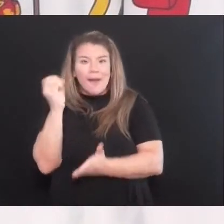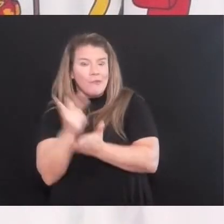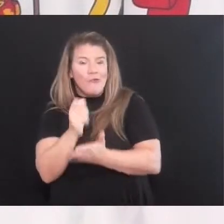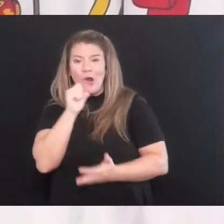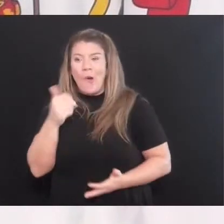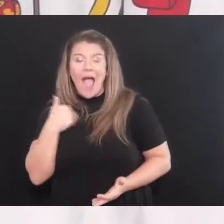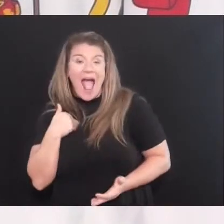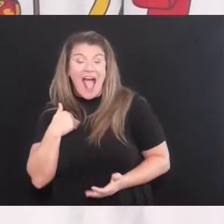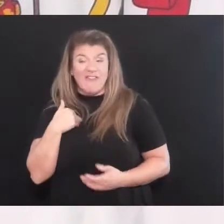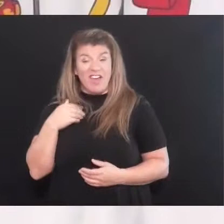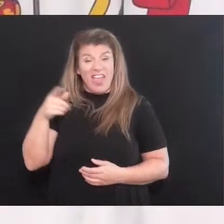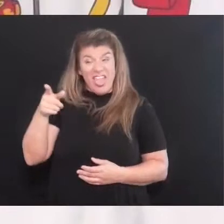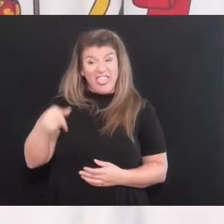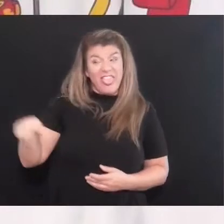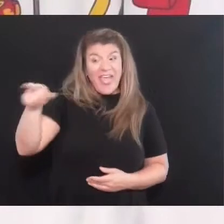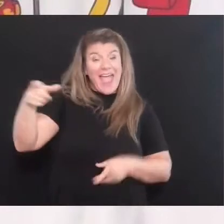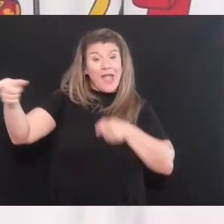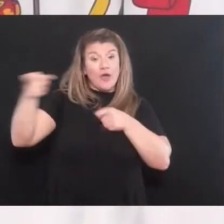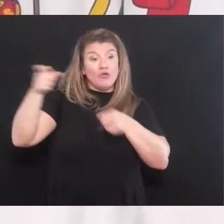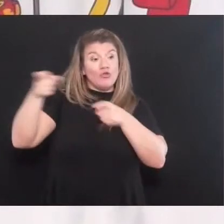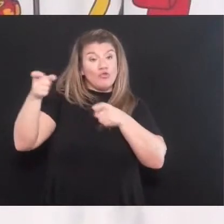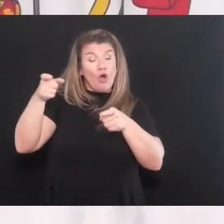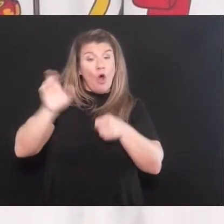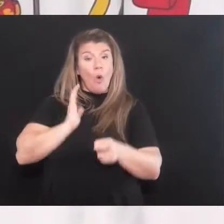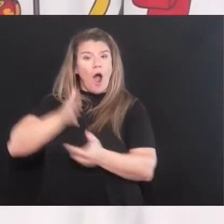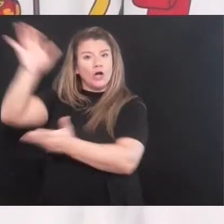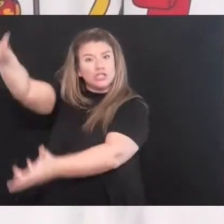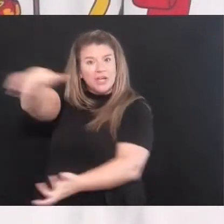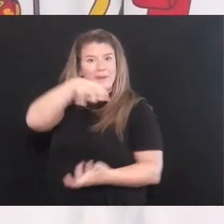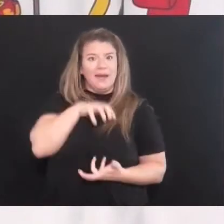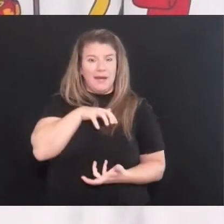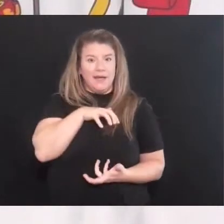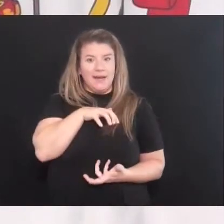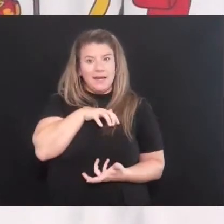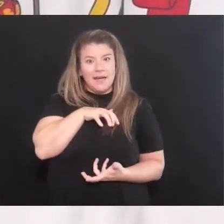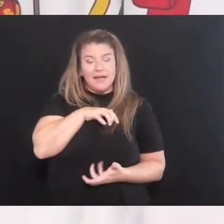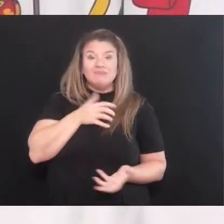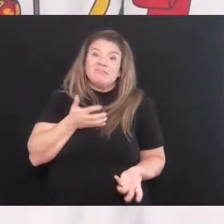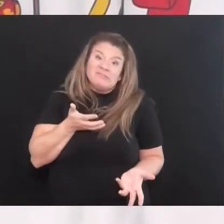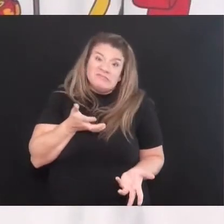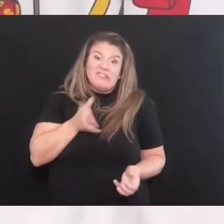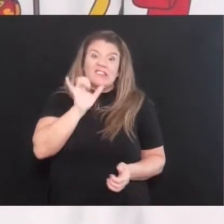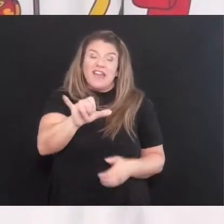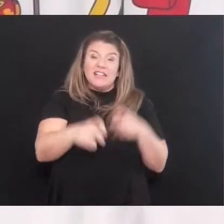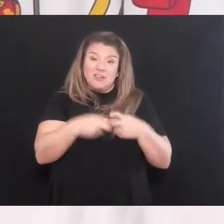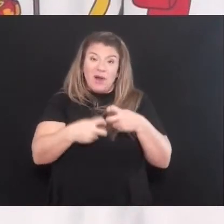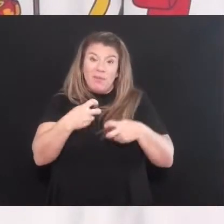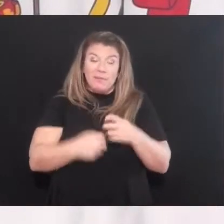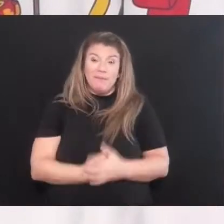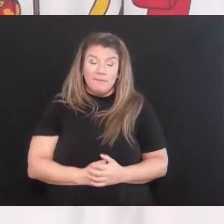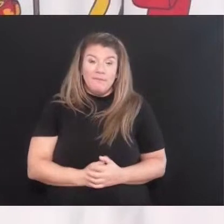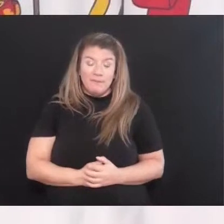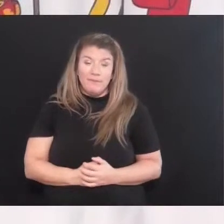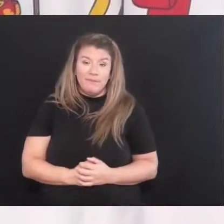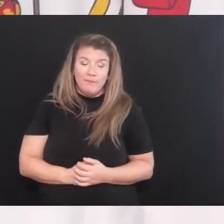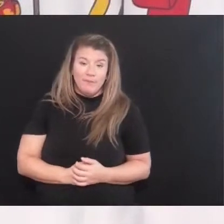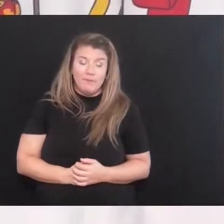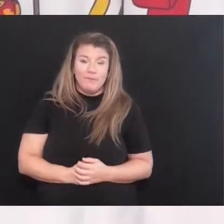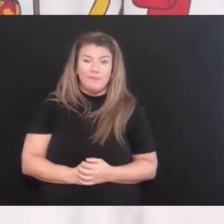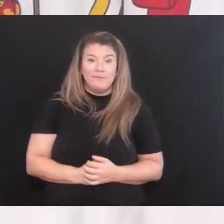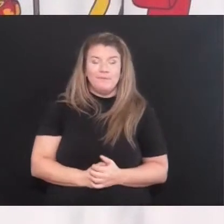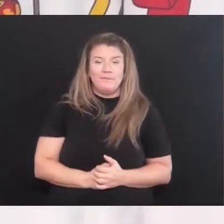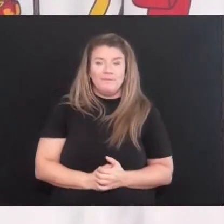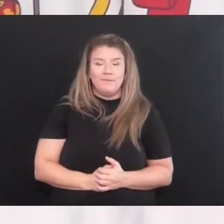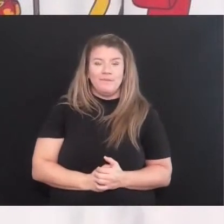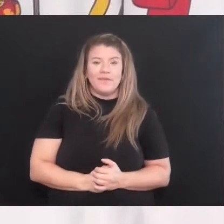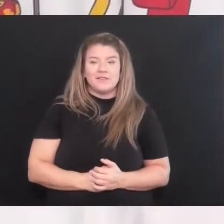they control the shots. And so that's the problem, Paul. That's the hesitancy